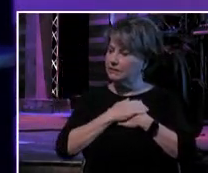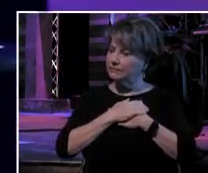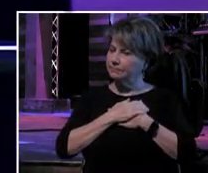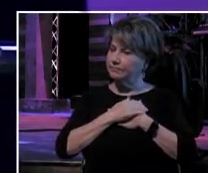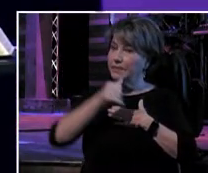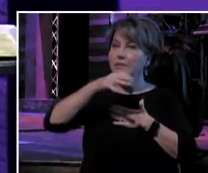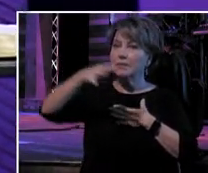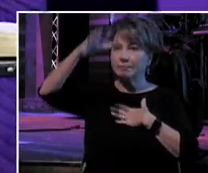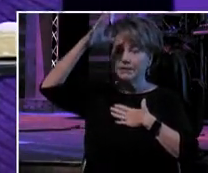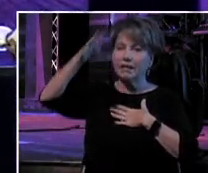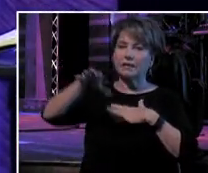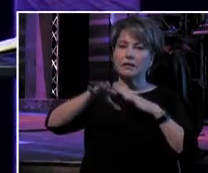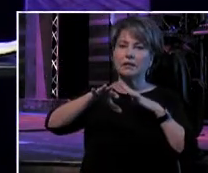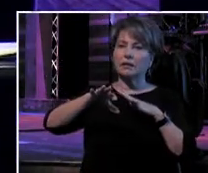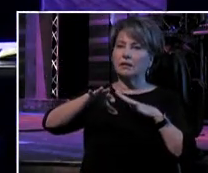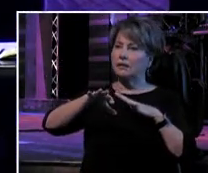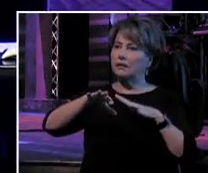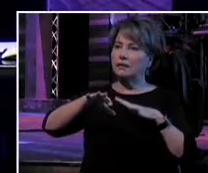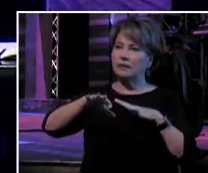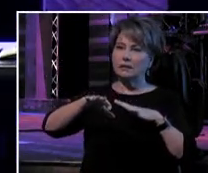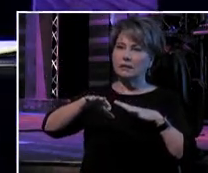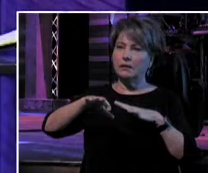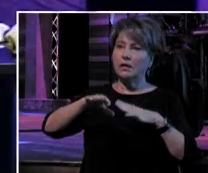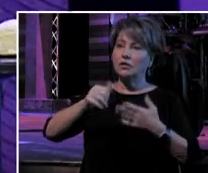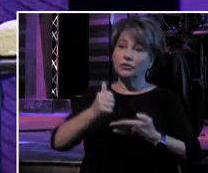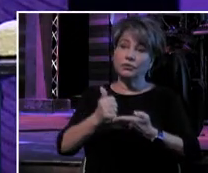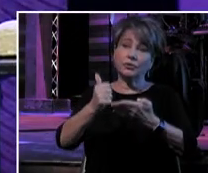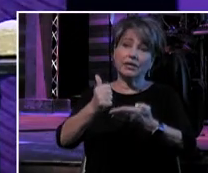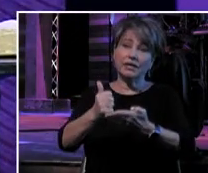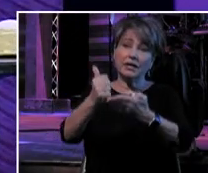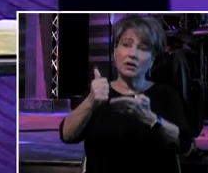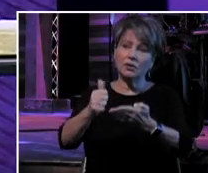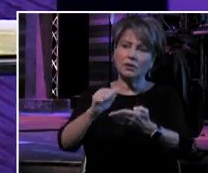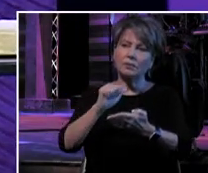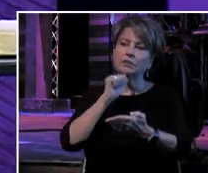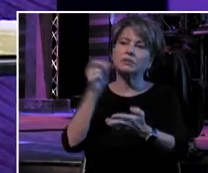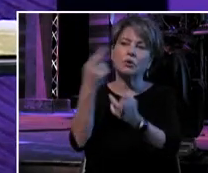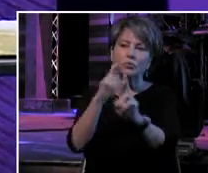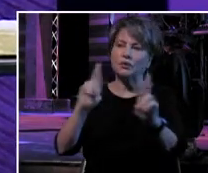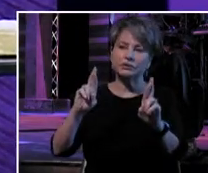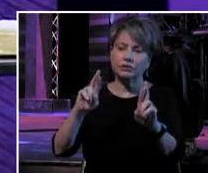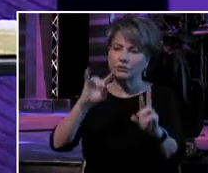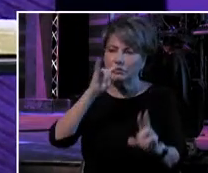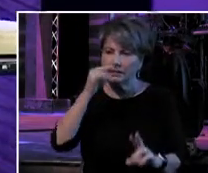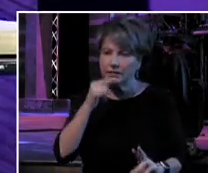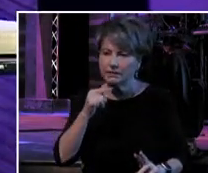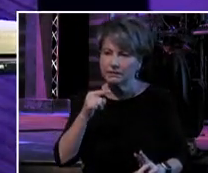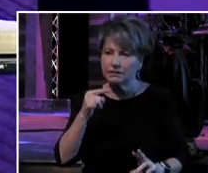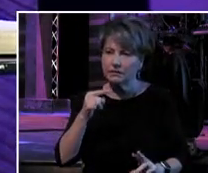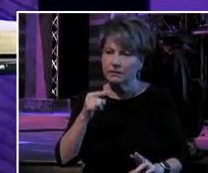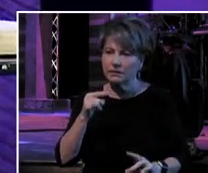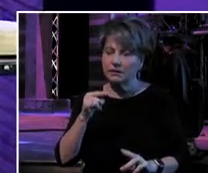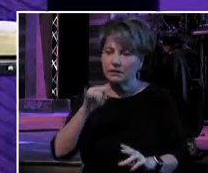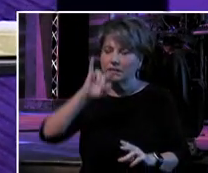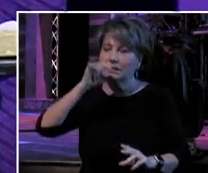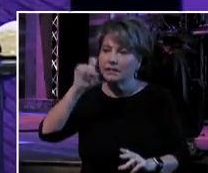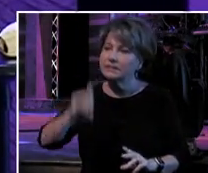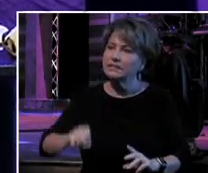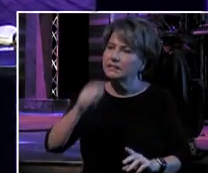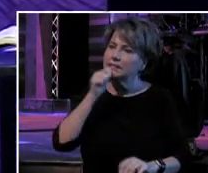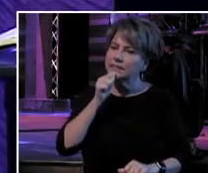your best to help navigate with your children their problems and their sufferings and their